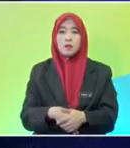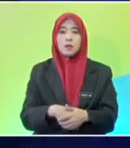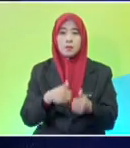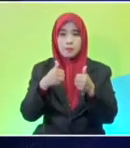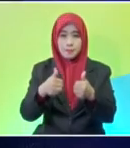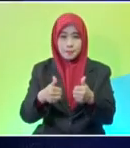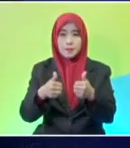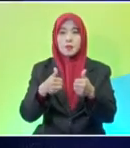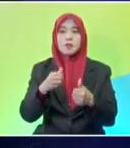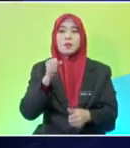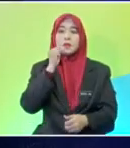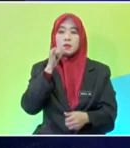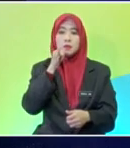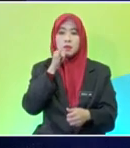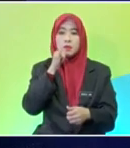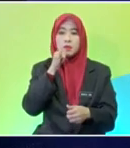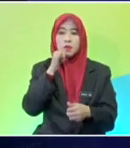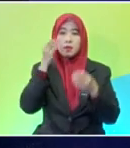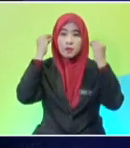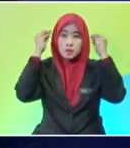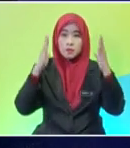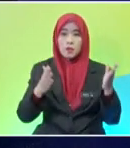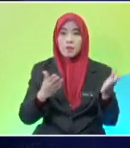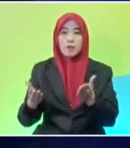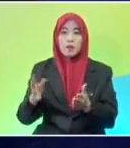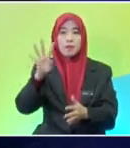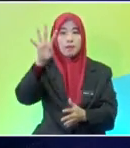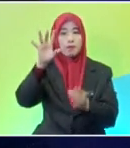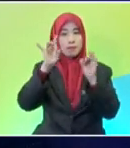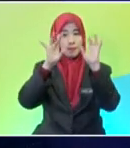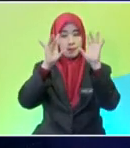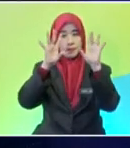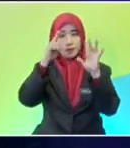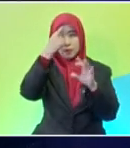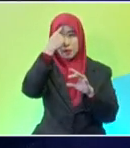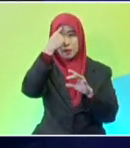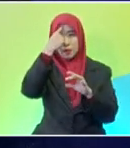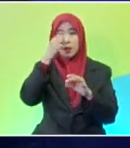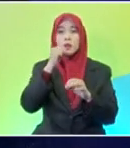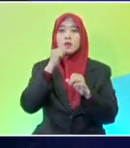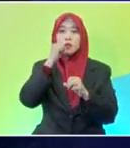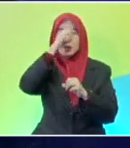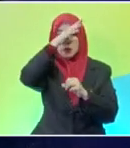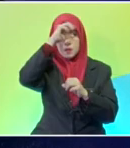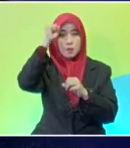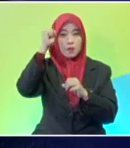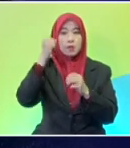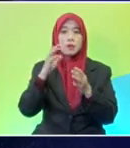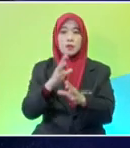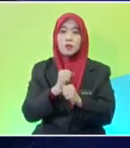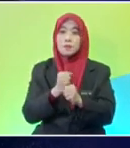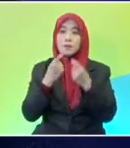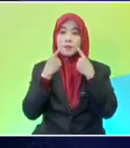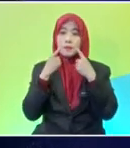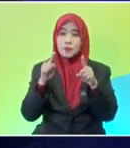you, teacher. I think I give you 4 stars. Okay, 4 stars. 4 stars. I'm nearly there. Pupils, how well did you do?